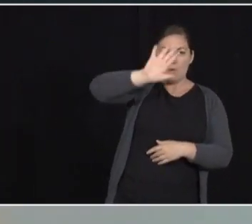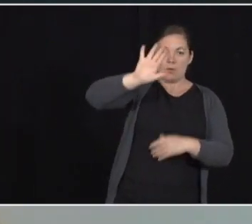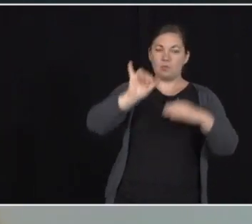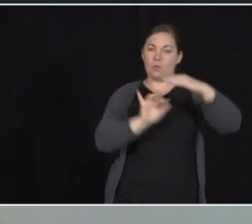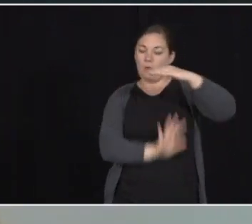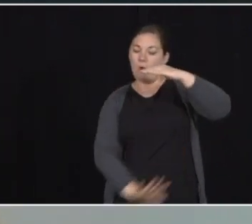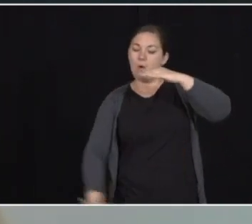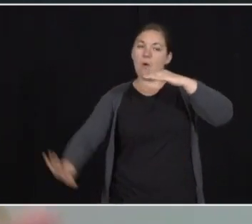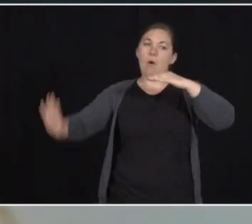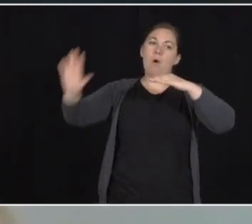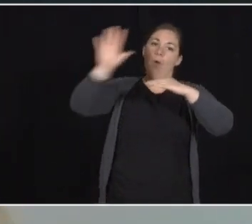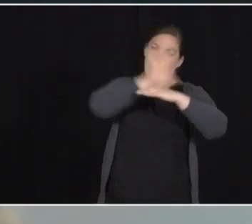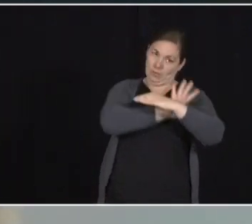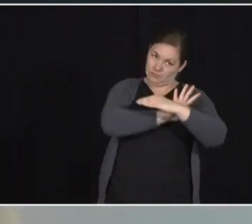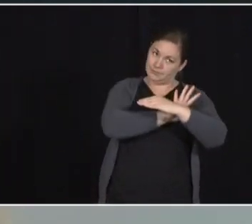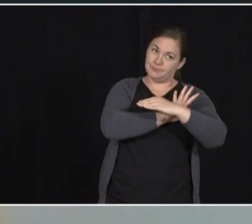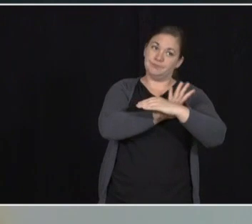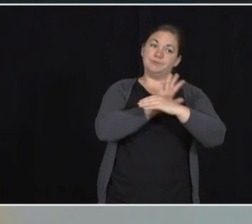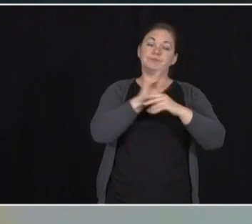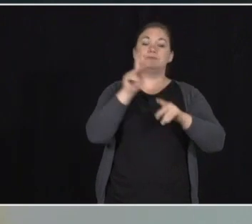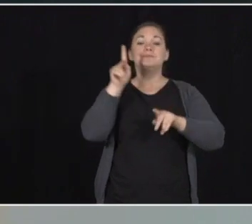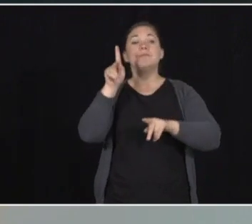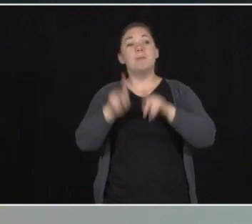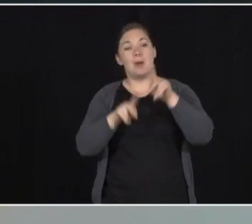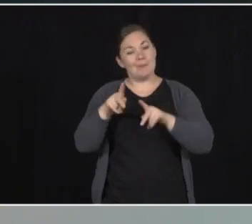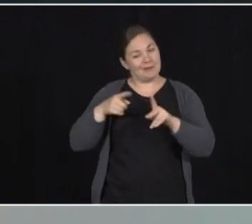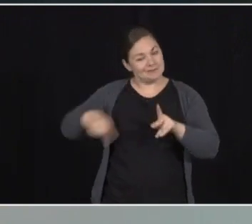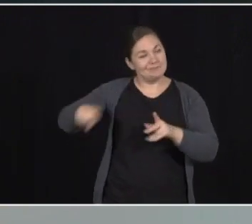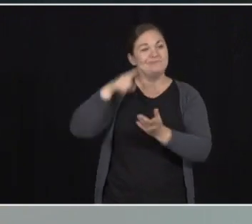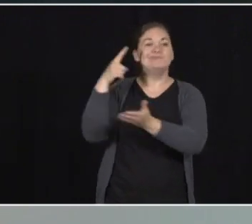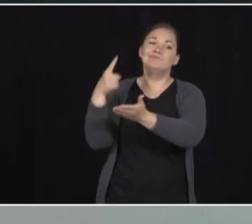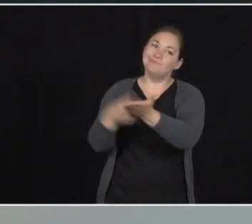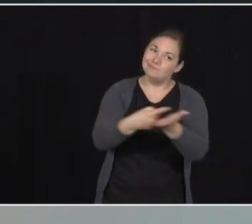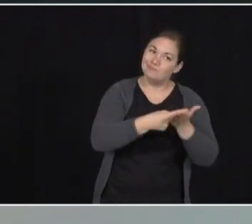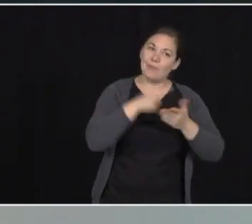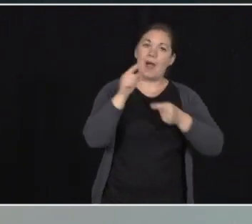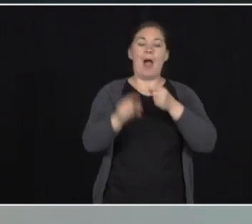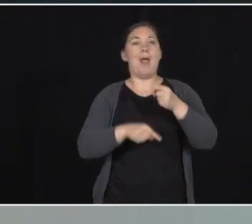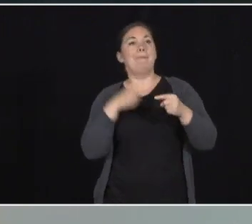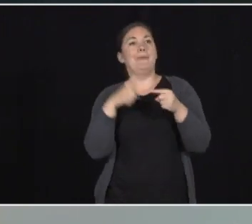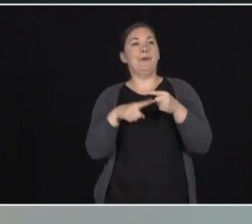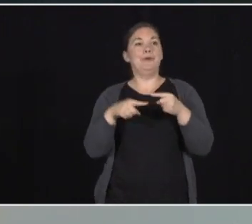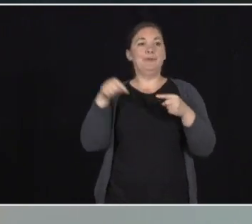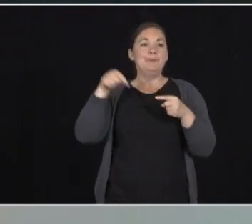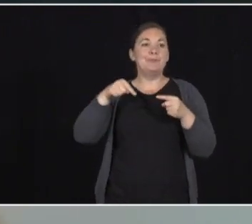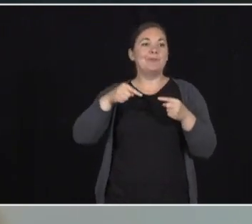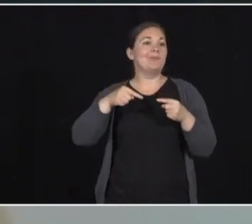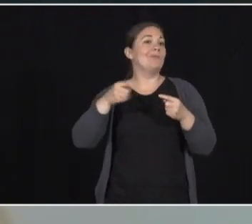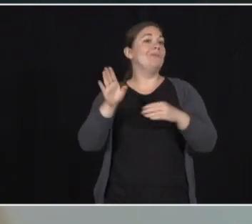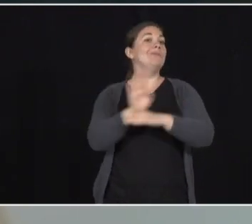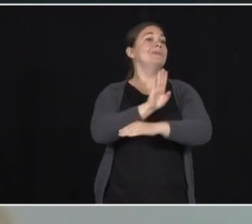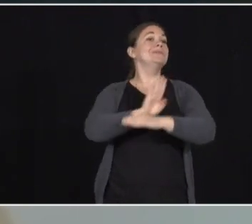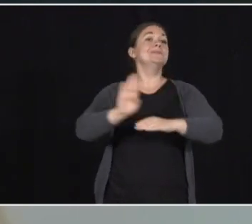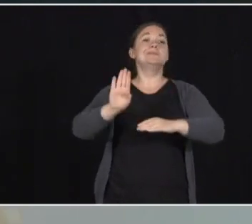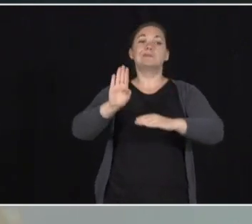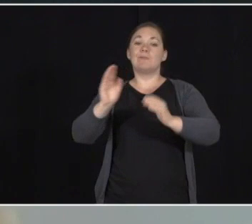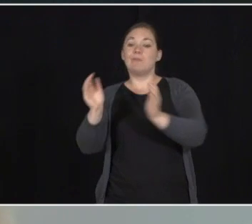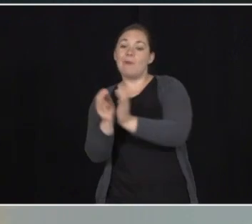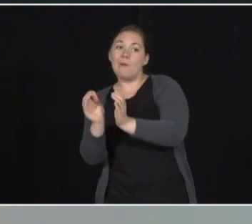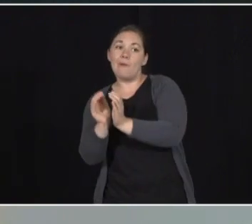This is something the Premier, all of my colleagues have heard in extensive consultations with businesses, small, medium, and